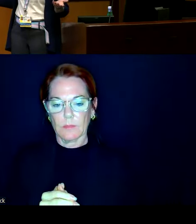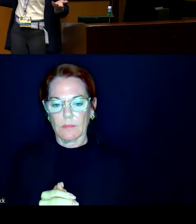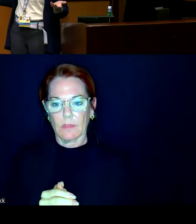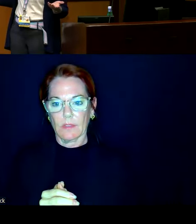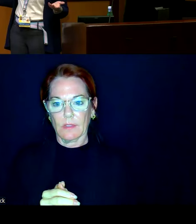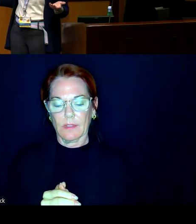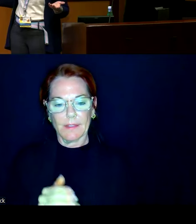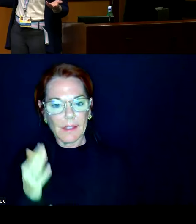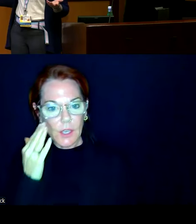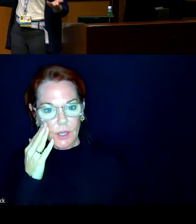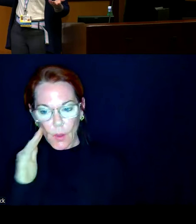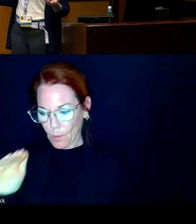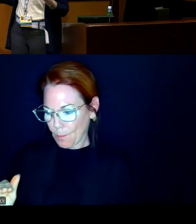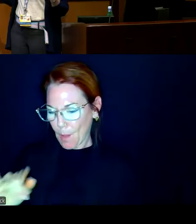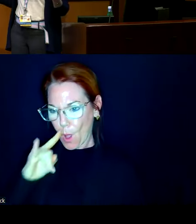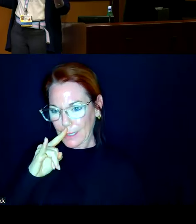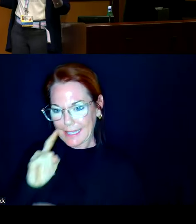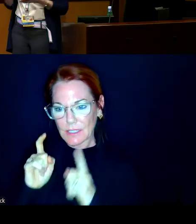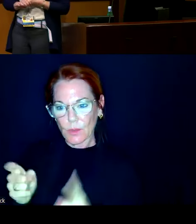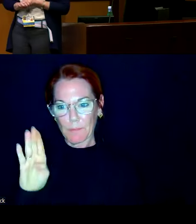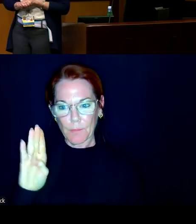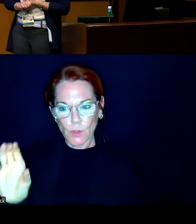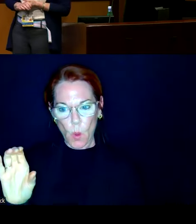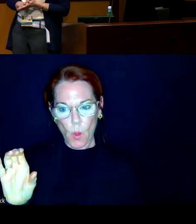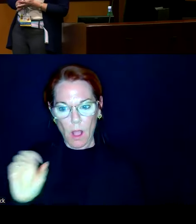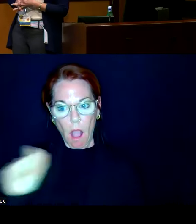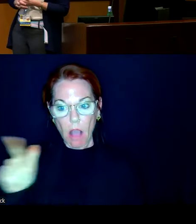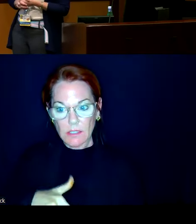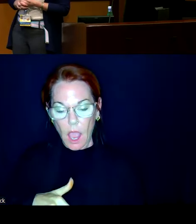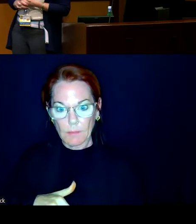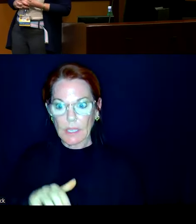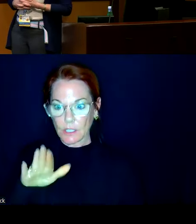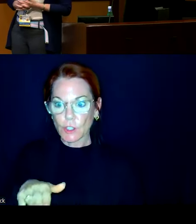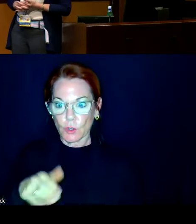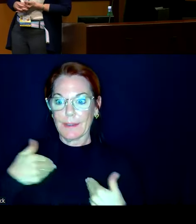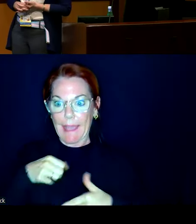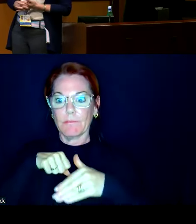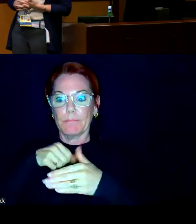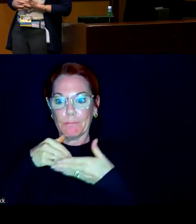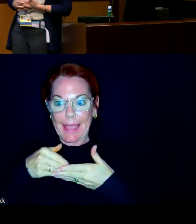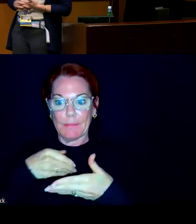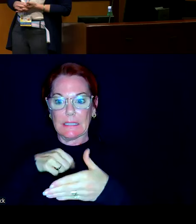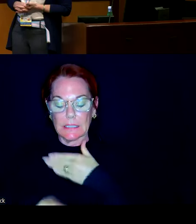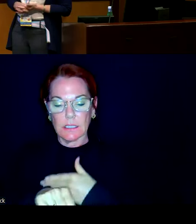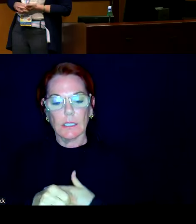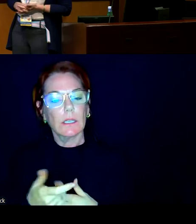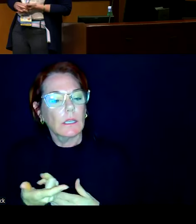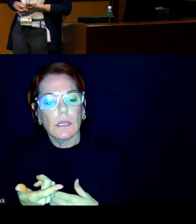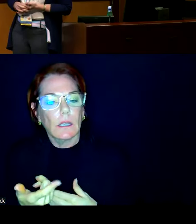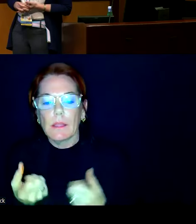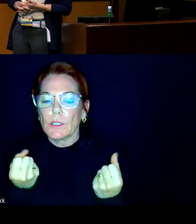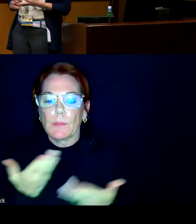birth control all the time. Children have babies. Like, there's lots of things that feel uncomfortable with